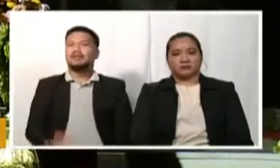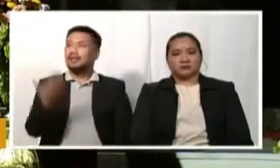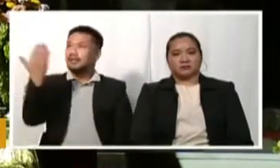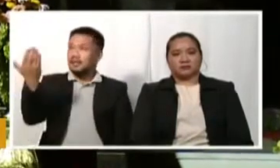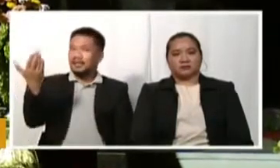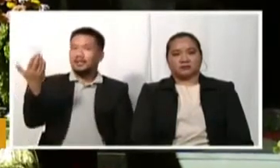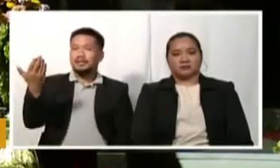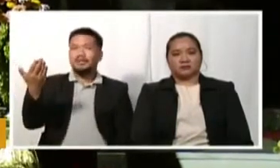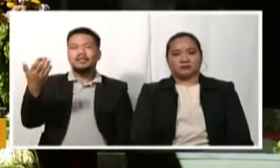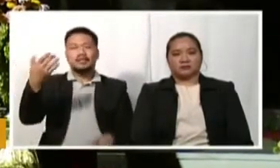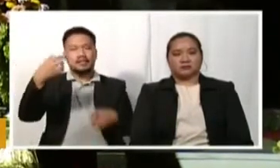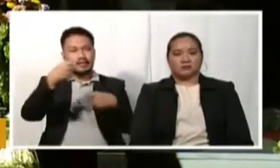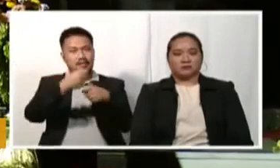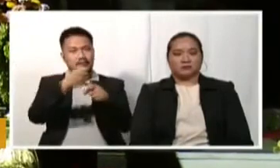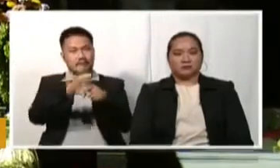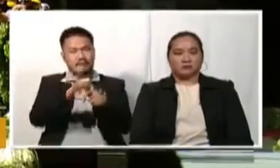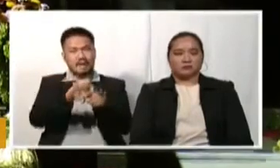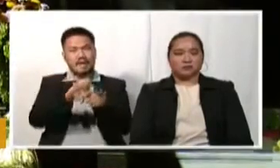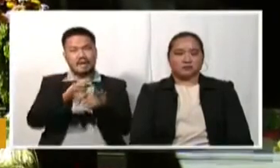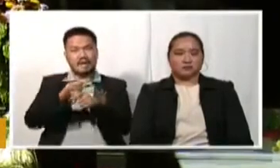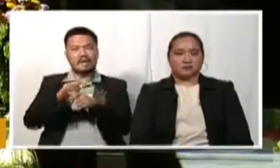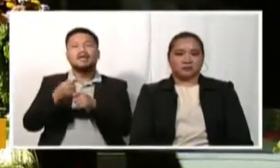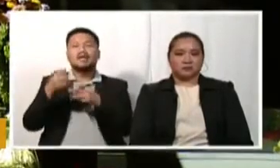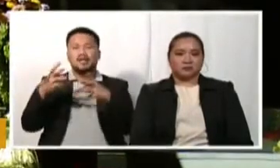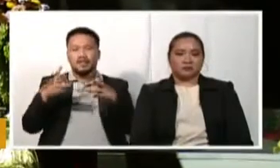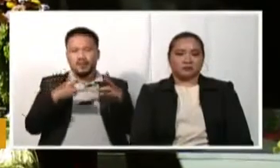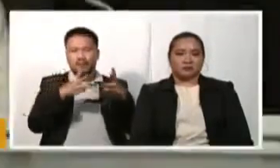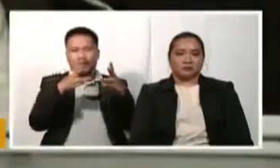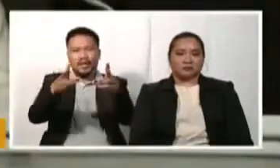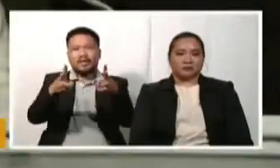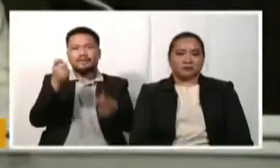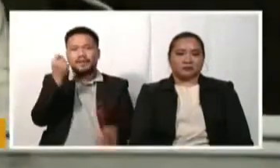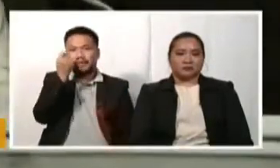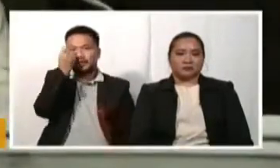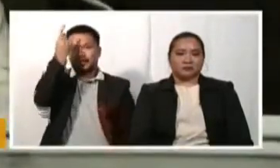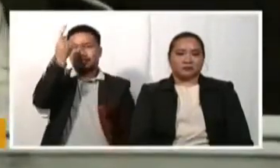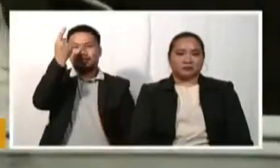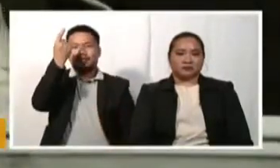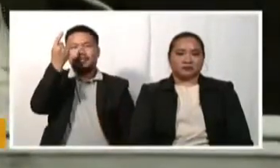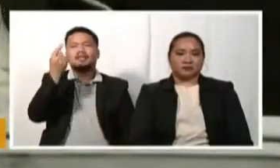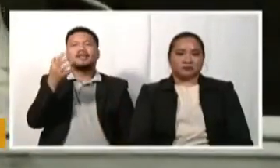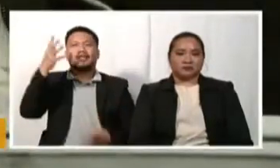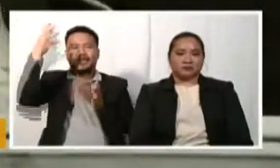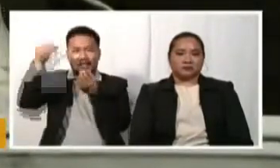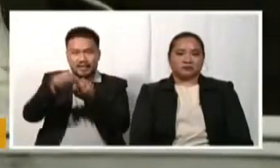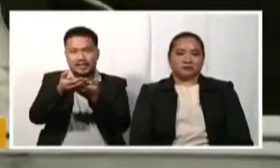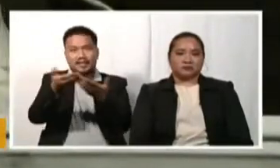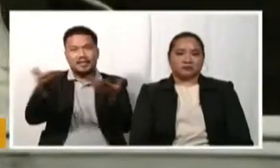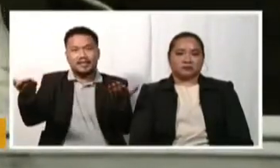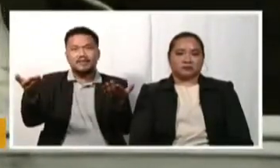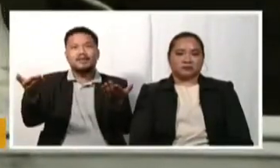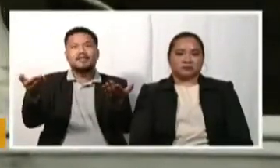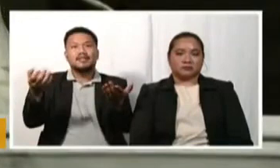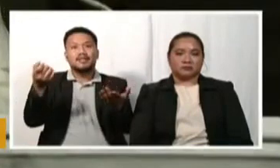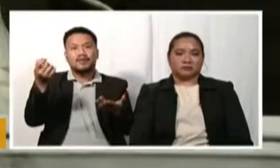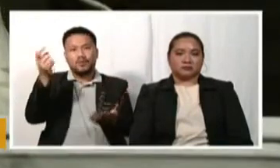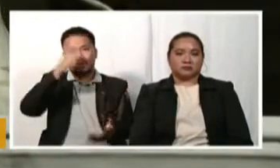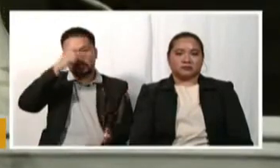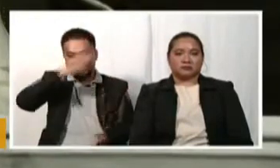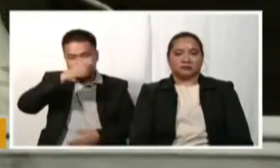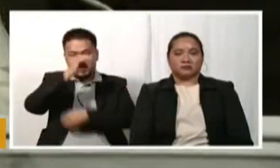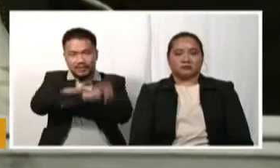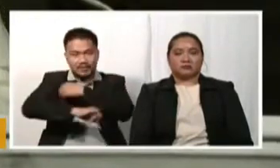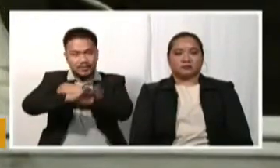has traced out the whole way of understanding and has given her to Jacob, his